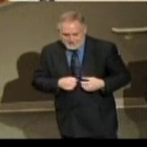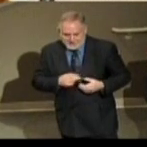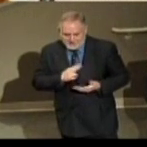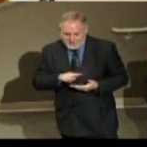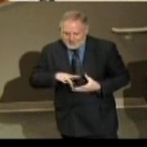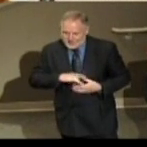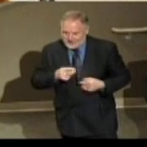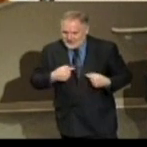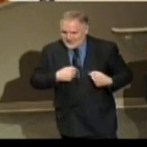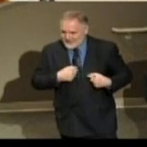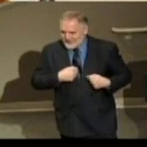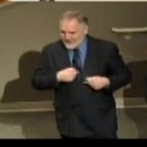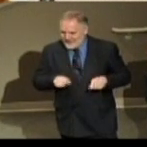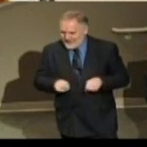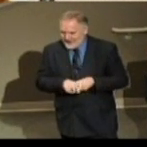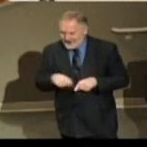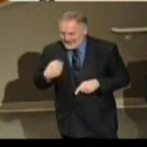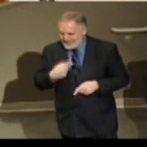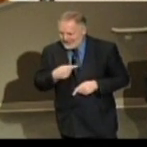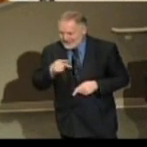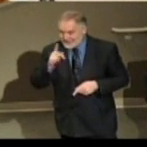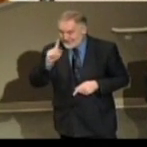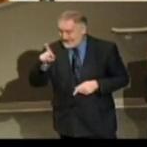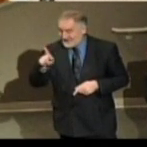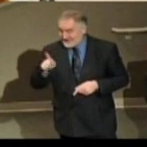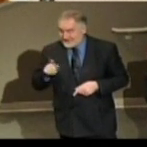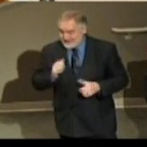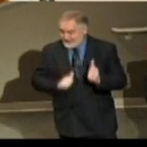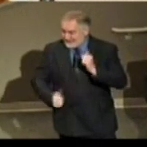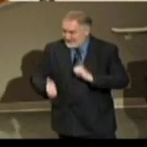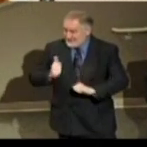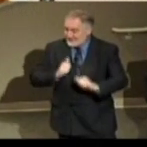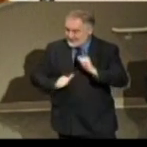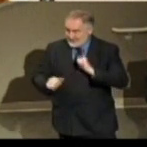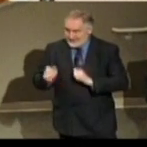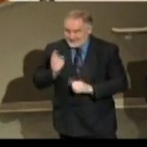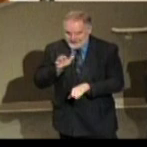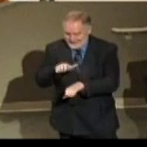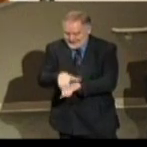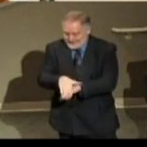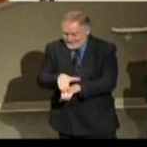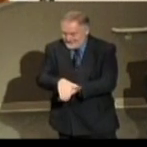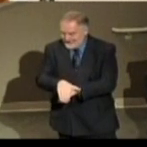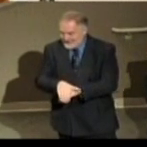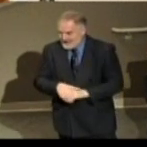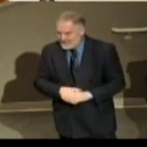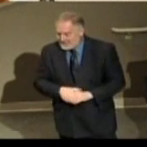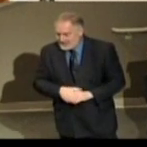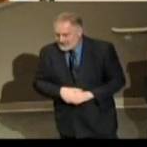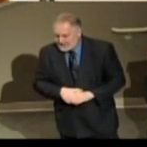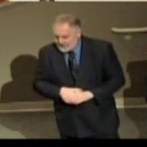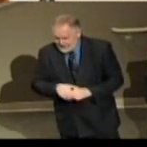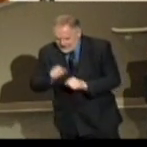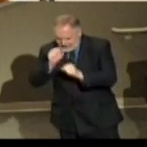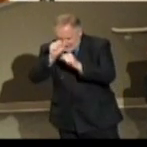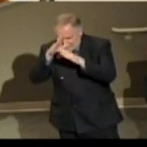heart like us pretending to be what we're not. Let's pray. Father, thank